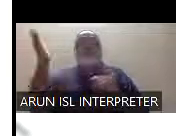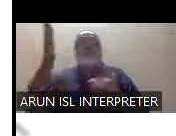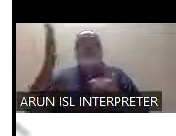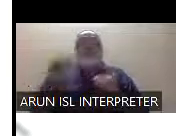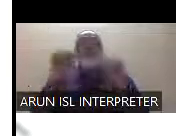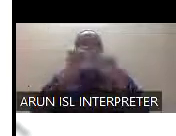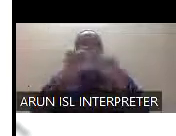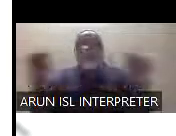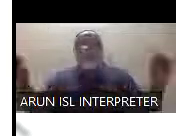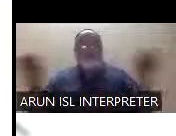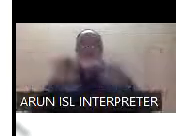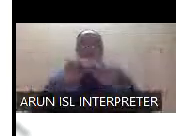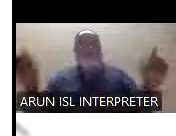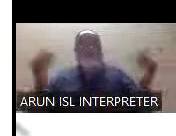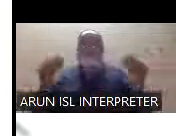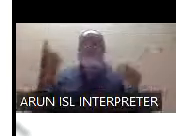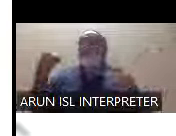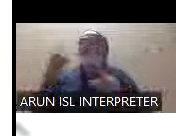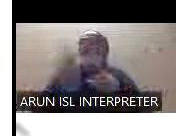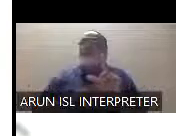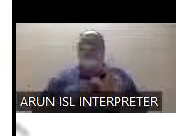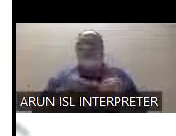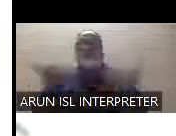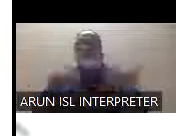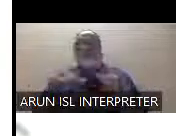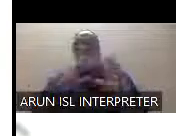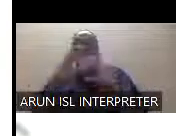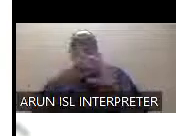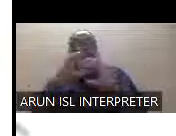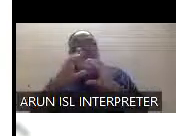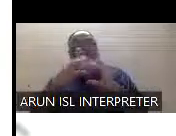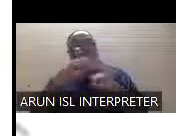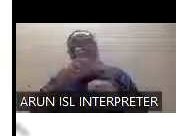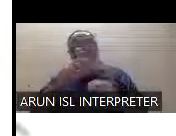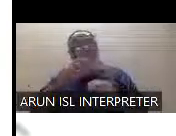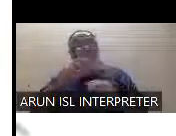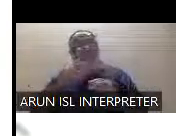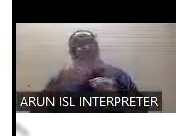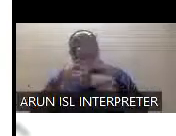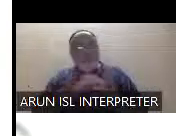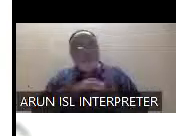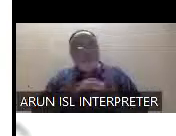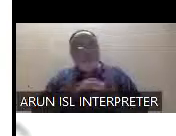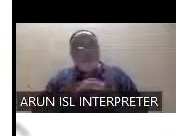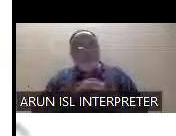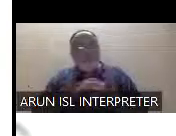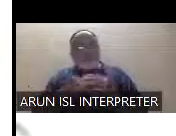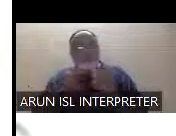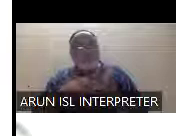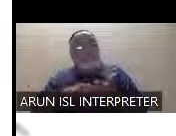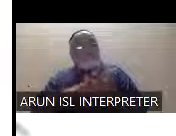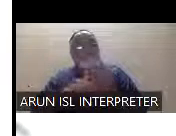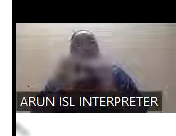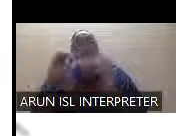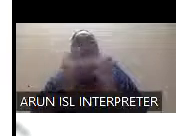was accessible. Last year, when we had the Special Olympics and even the regular Olympics, that commentary was accessible